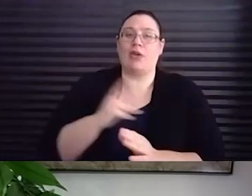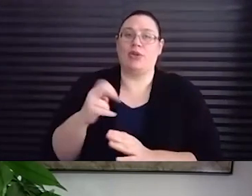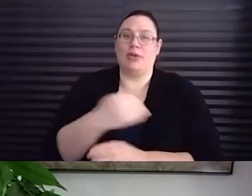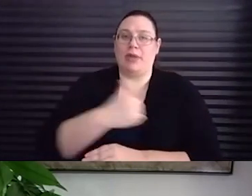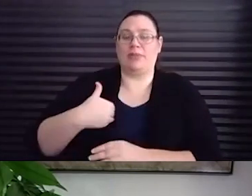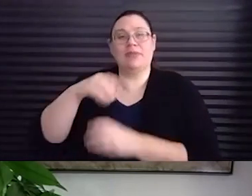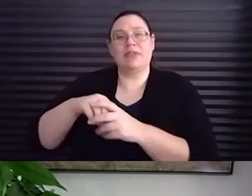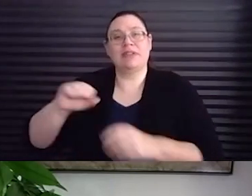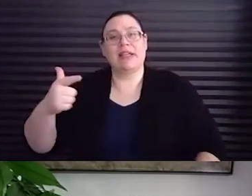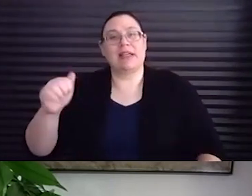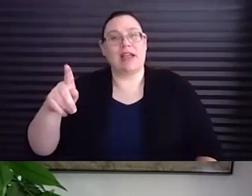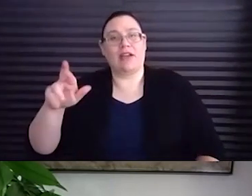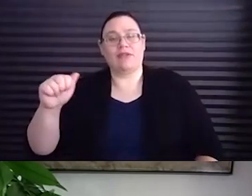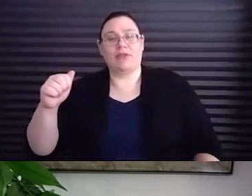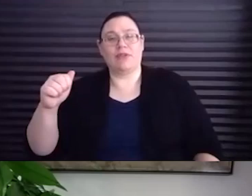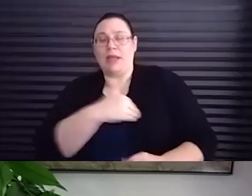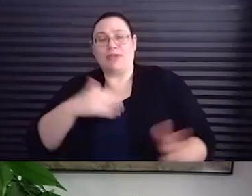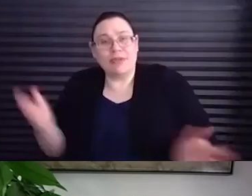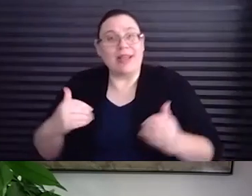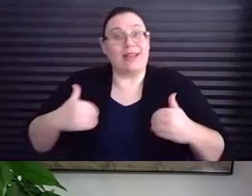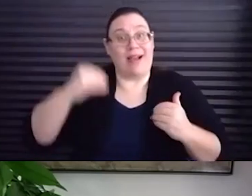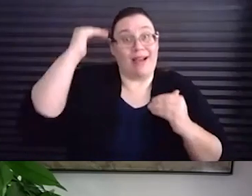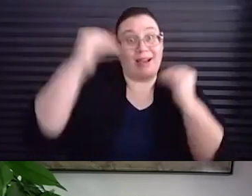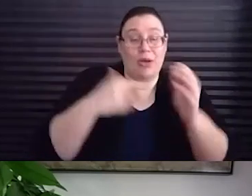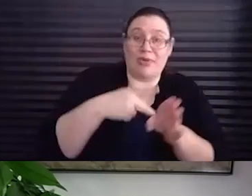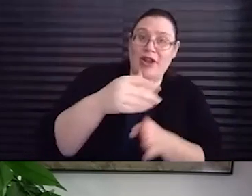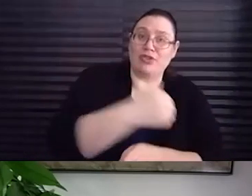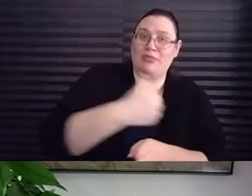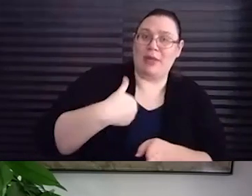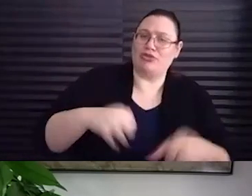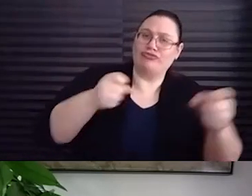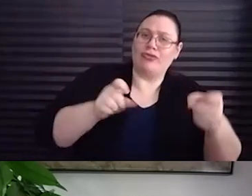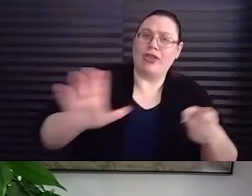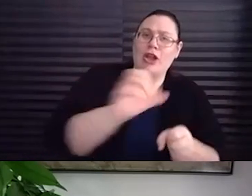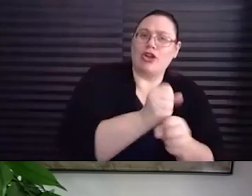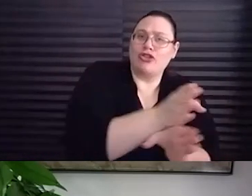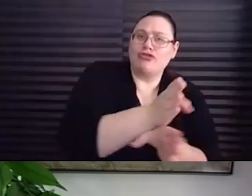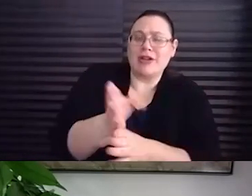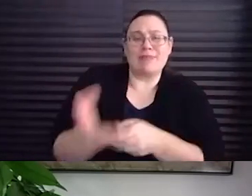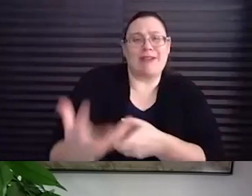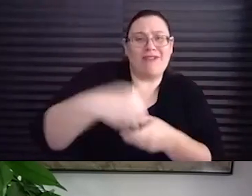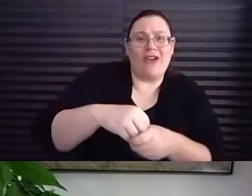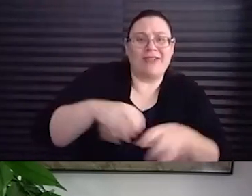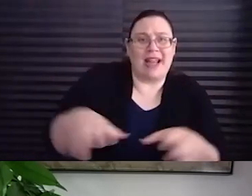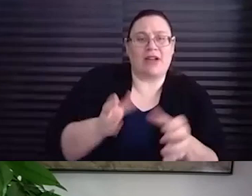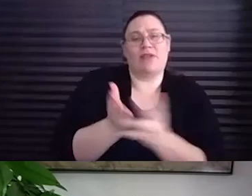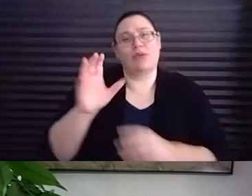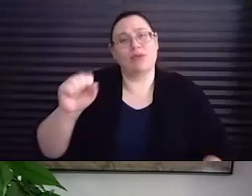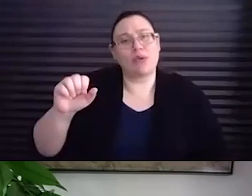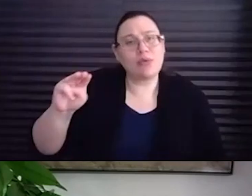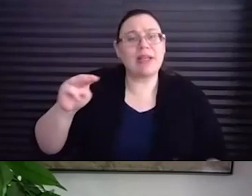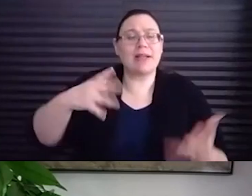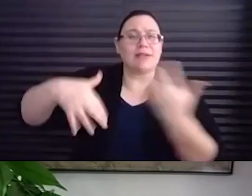SAG-AFTRA members who encourage young adult professional members to take control of their careers, get involved, and get active through social media, social